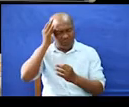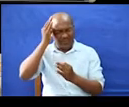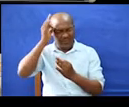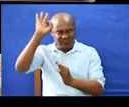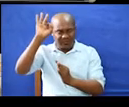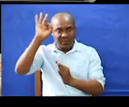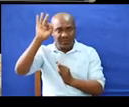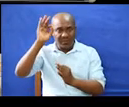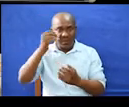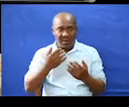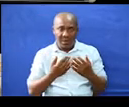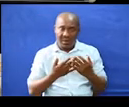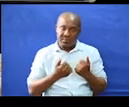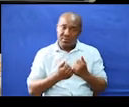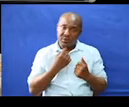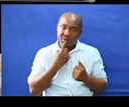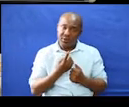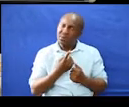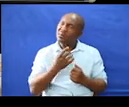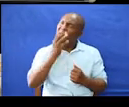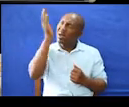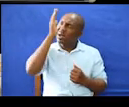earliest biologist called